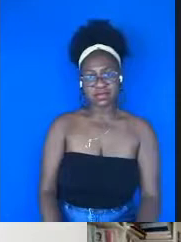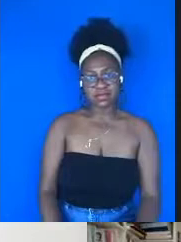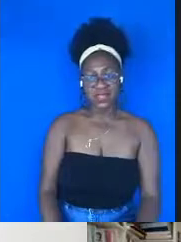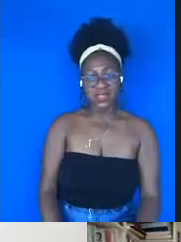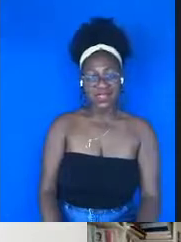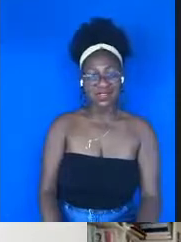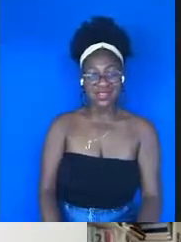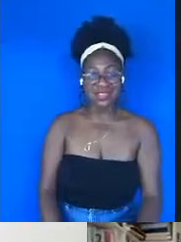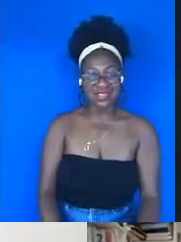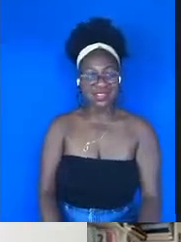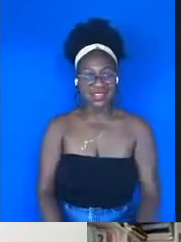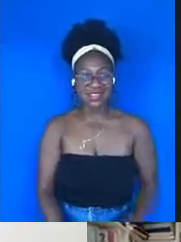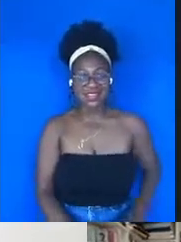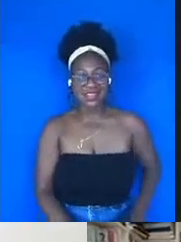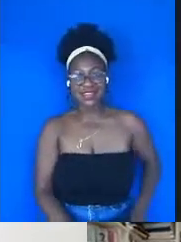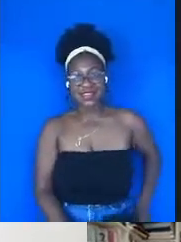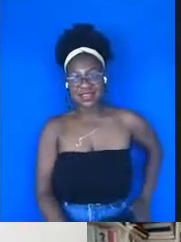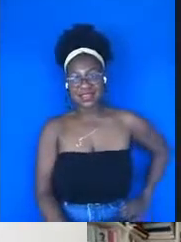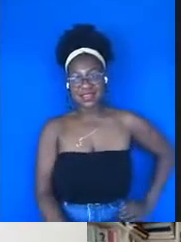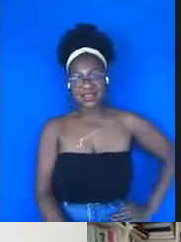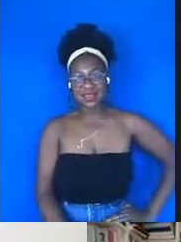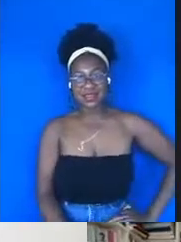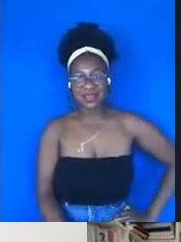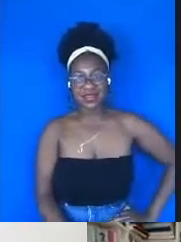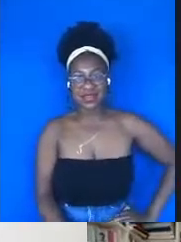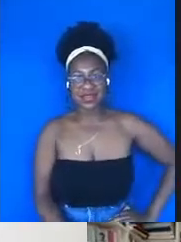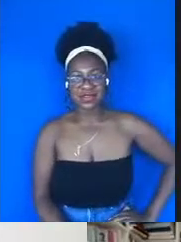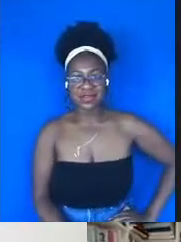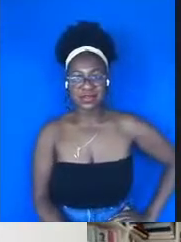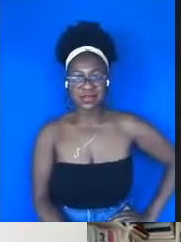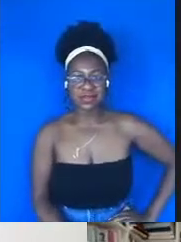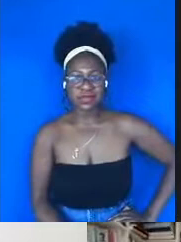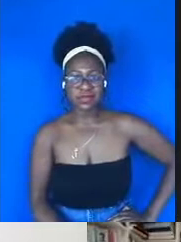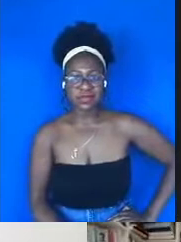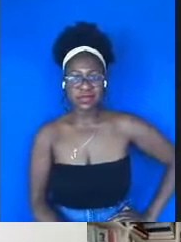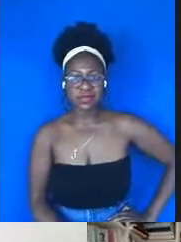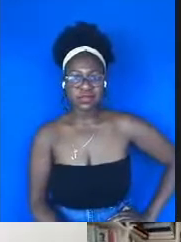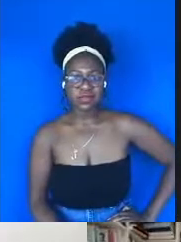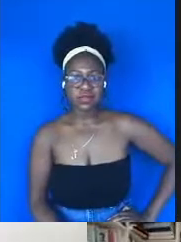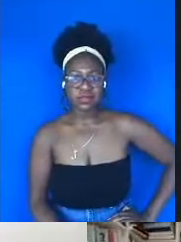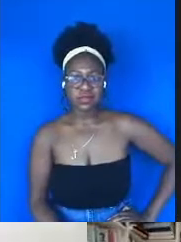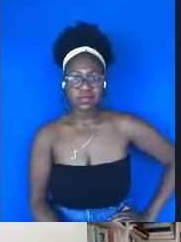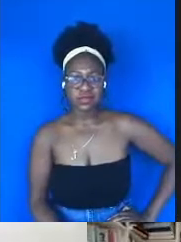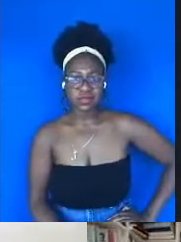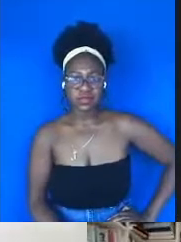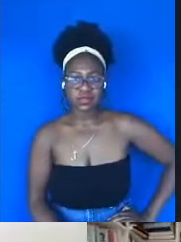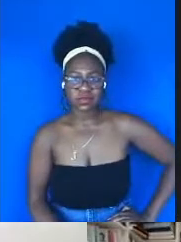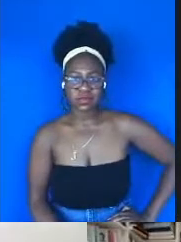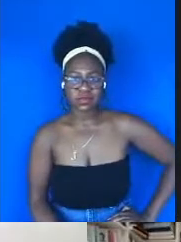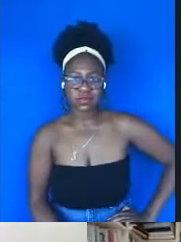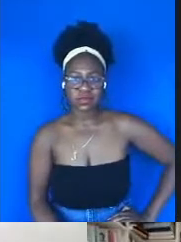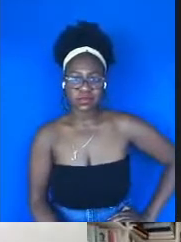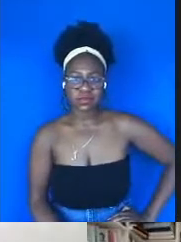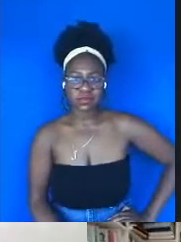my whole family and my whole neighborhood. Like, you know, can't tell you how many people in my neighborhood, you know, ended